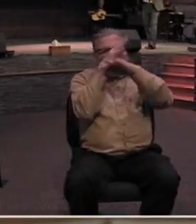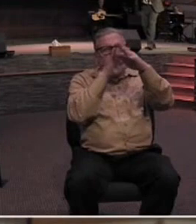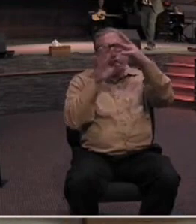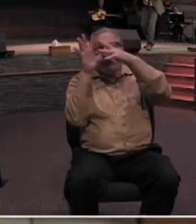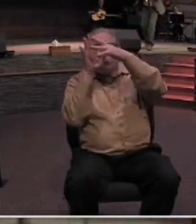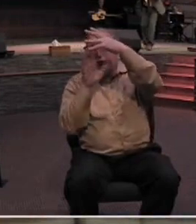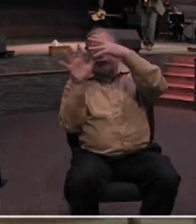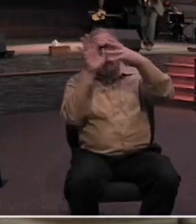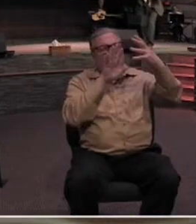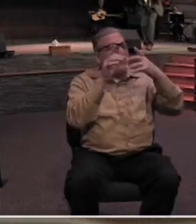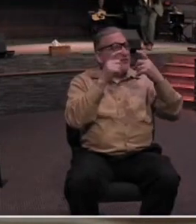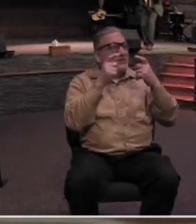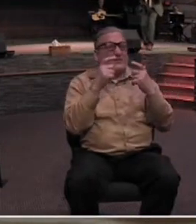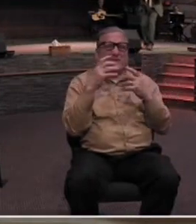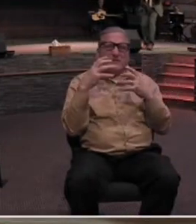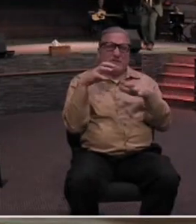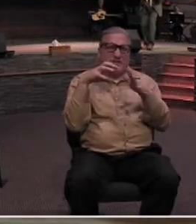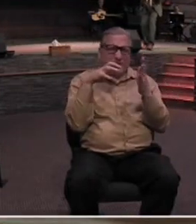that thick presence of God.